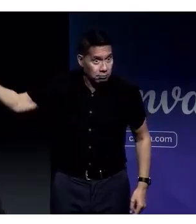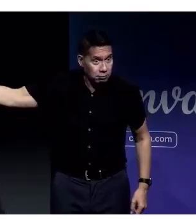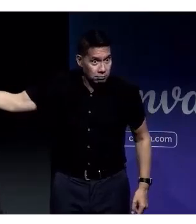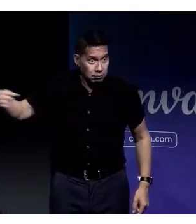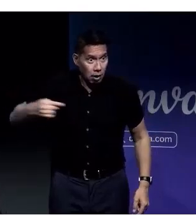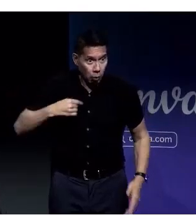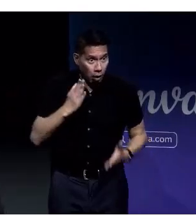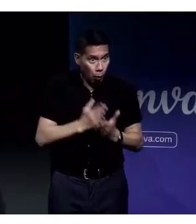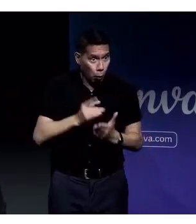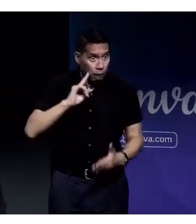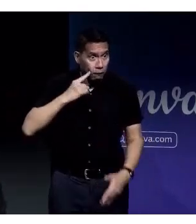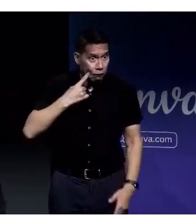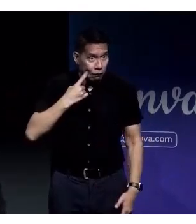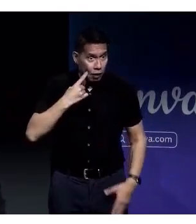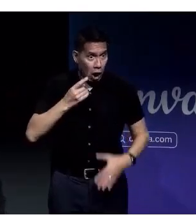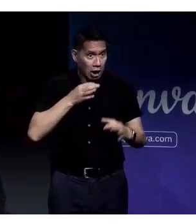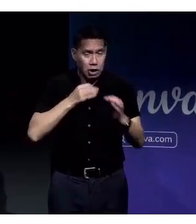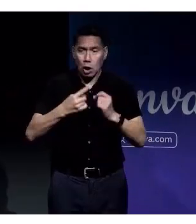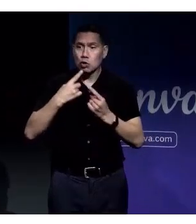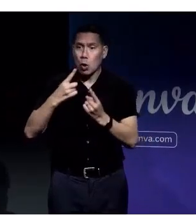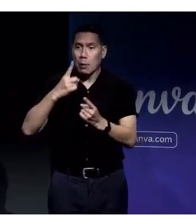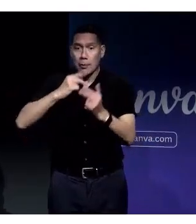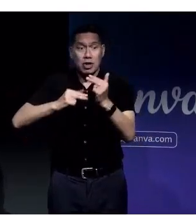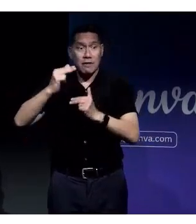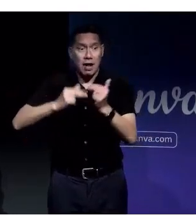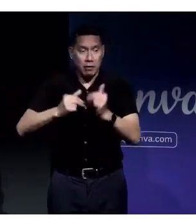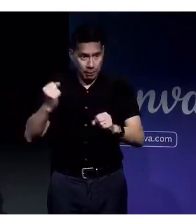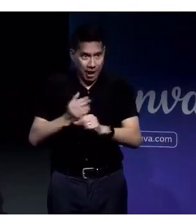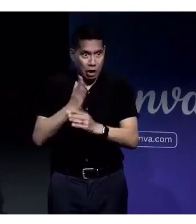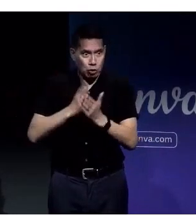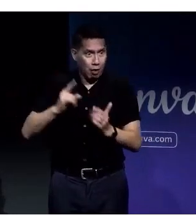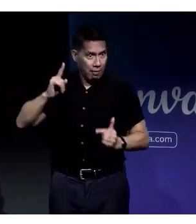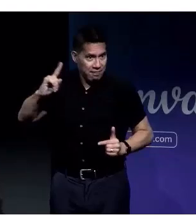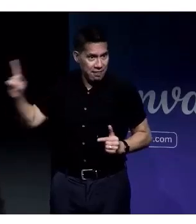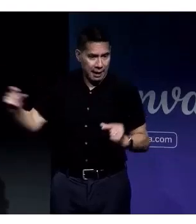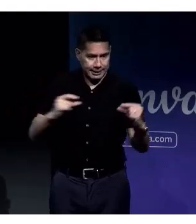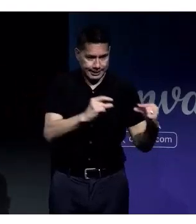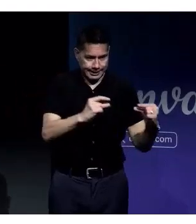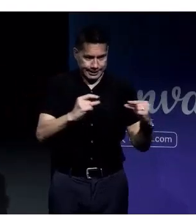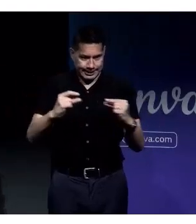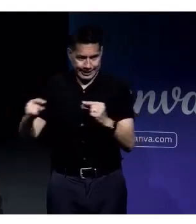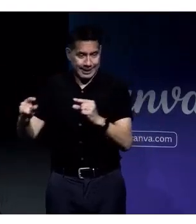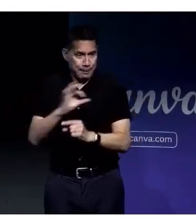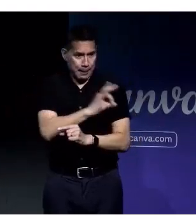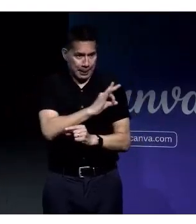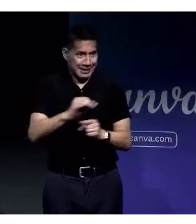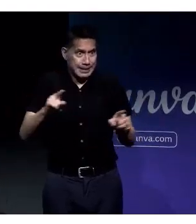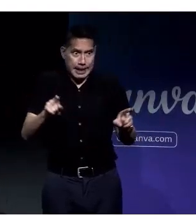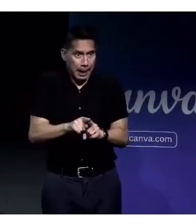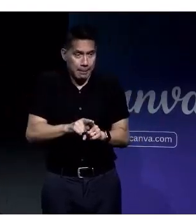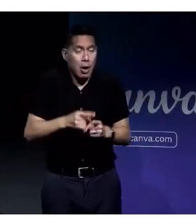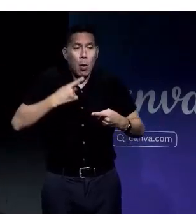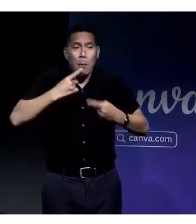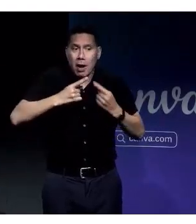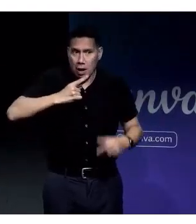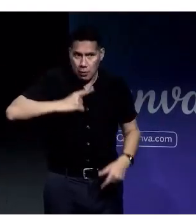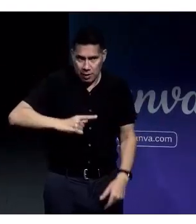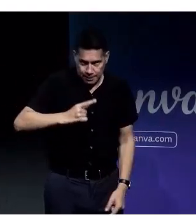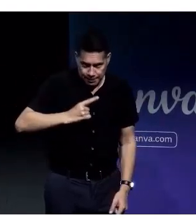meant this. I designed this. I told the developers to do this. And I'll explain myself. Here's why, right?